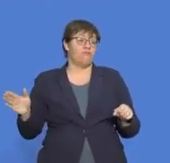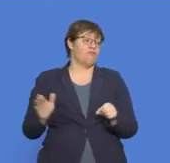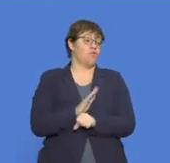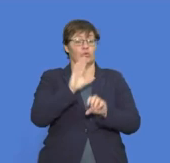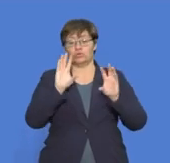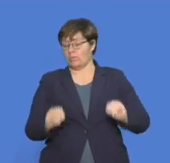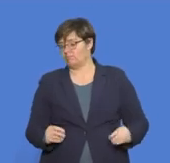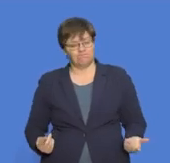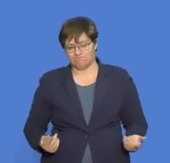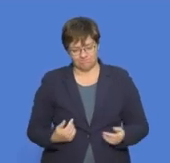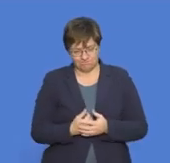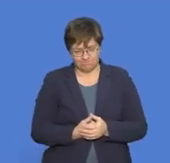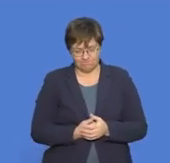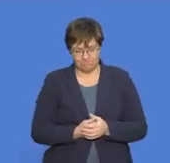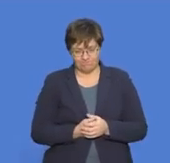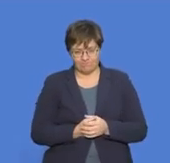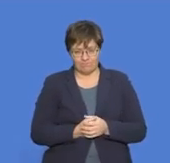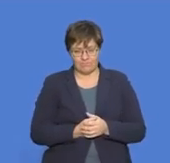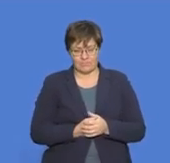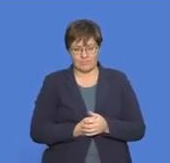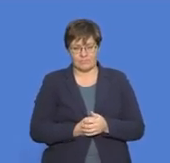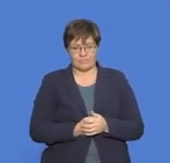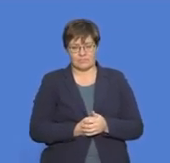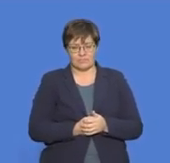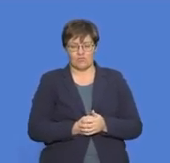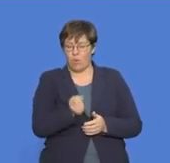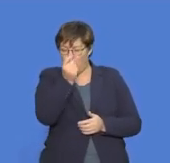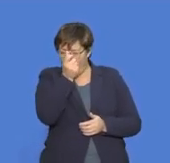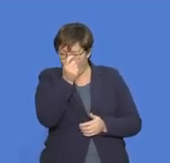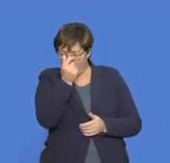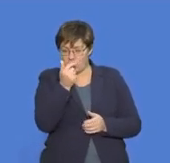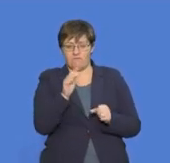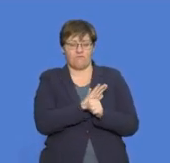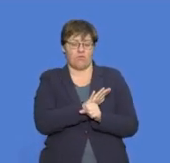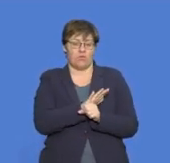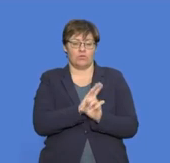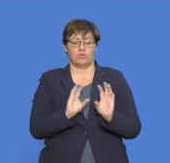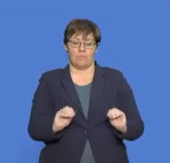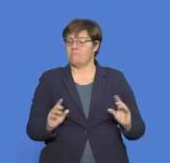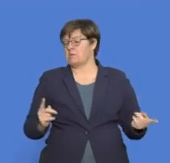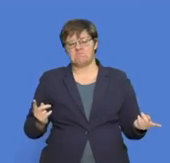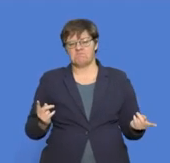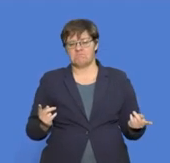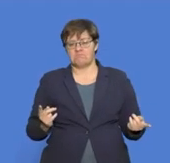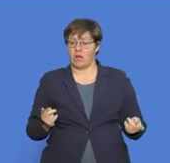stop. So it stops almost completely.